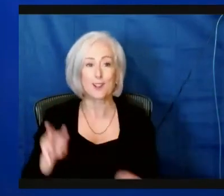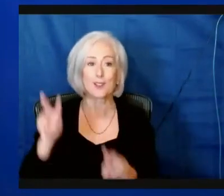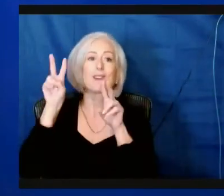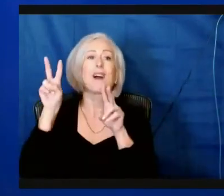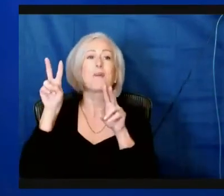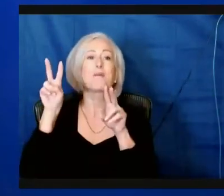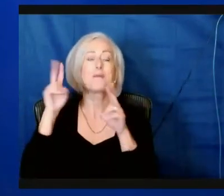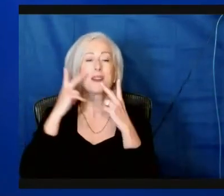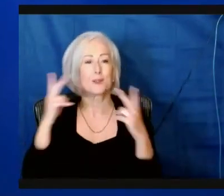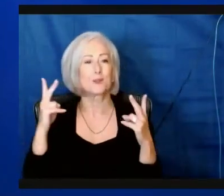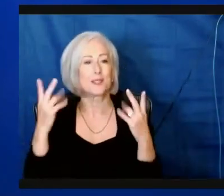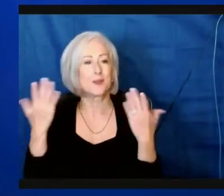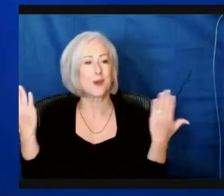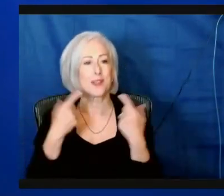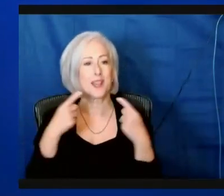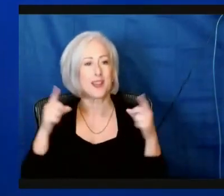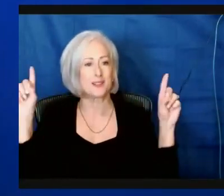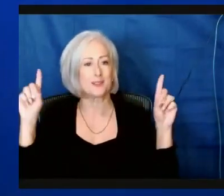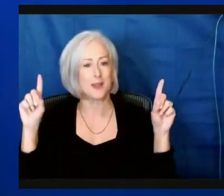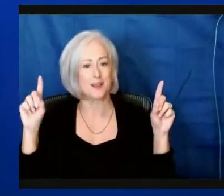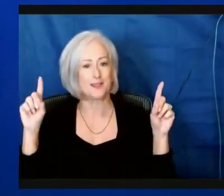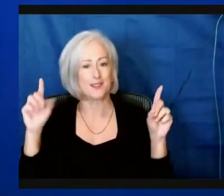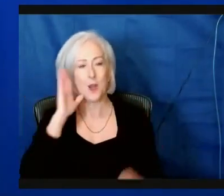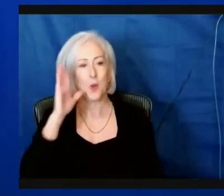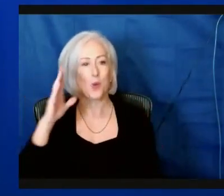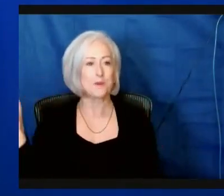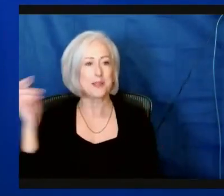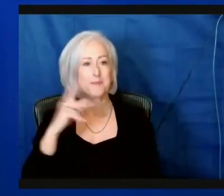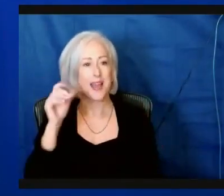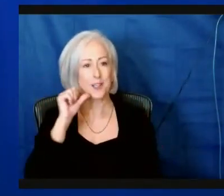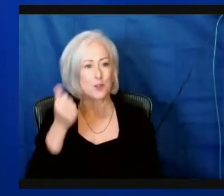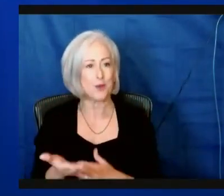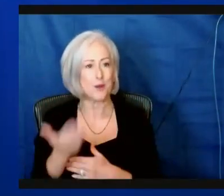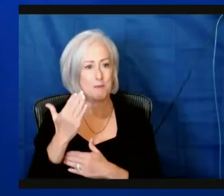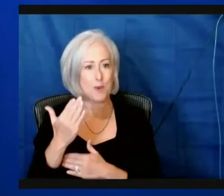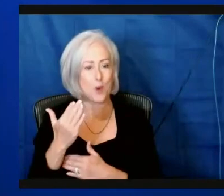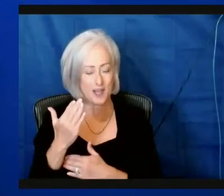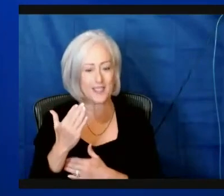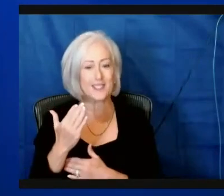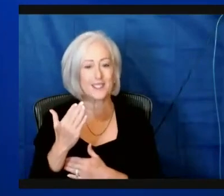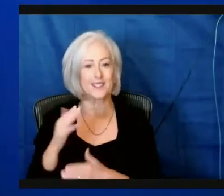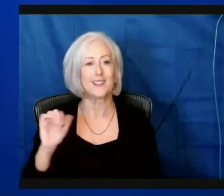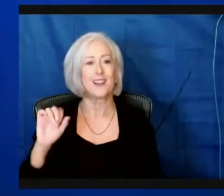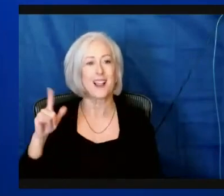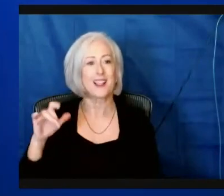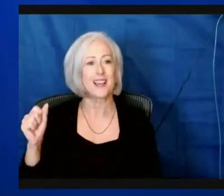morning medical update. I'll be back tomorrow morning as Jess is out,